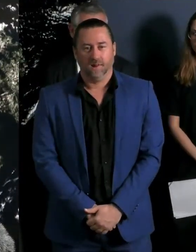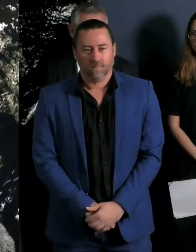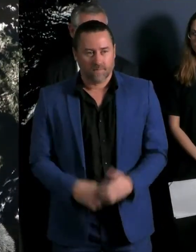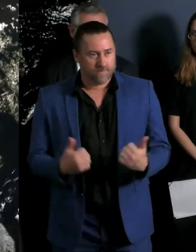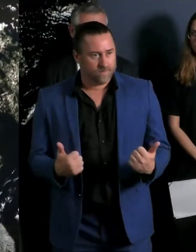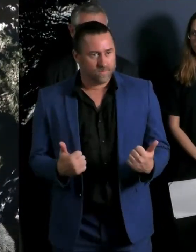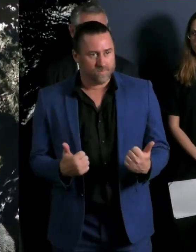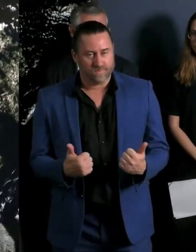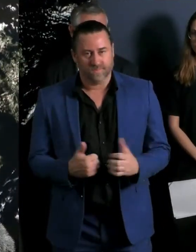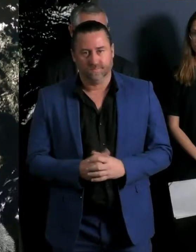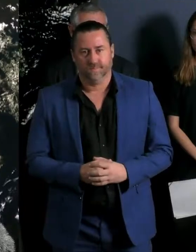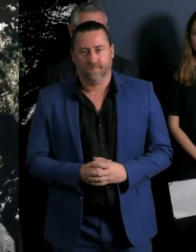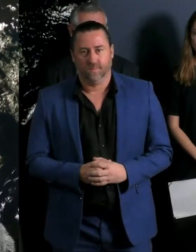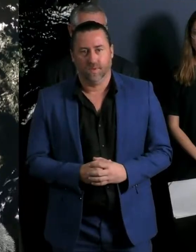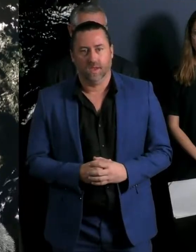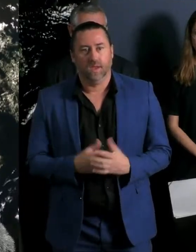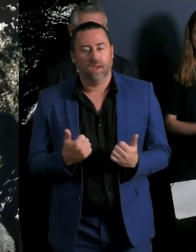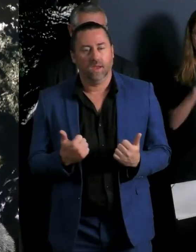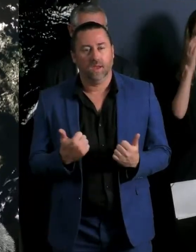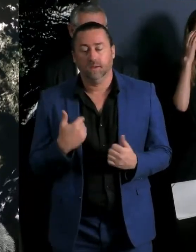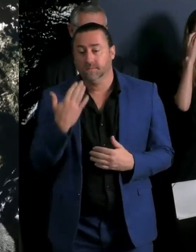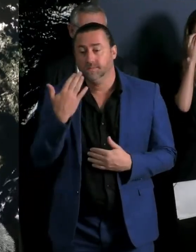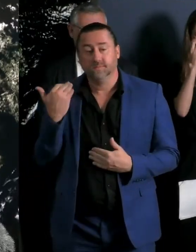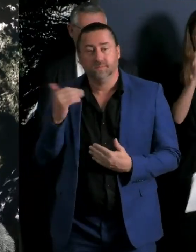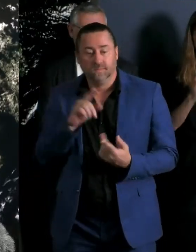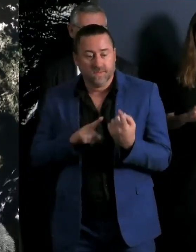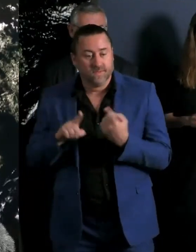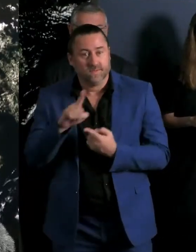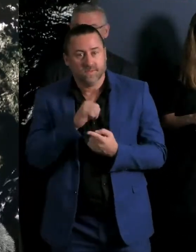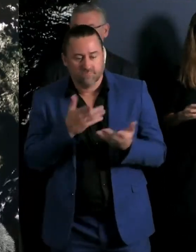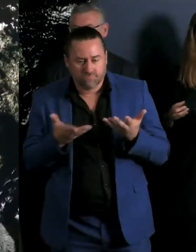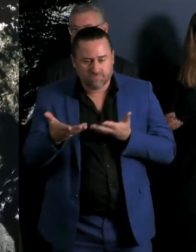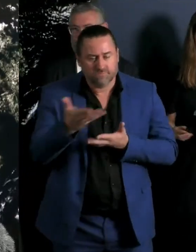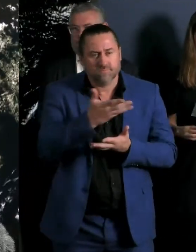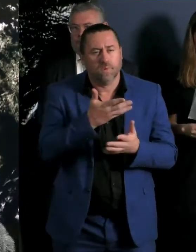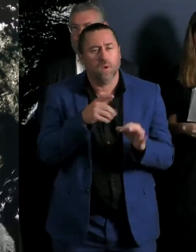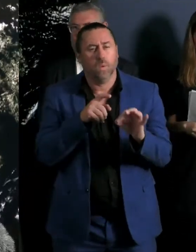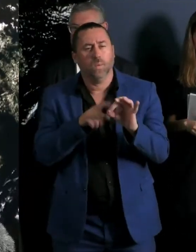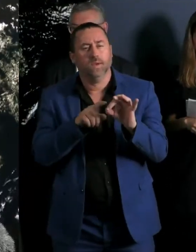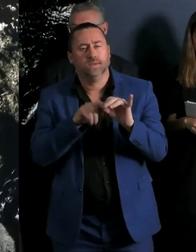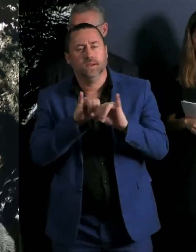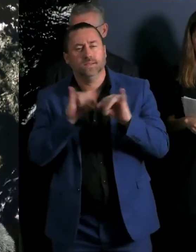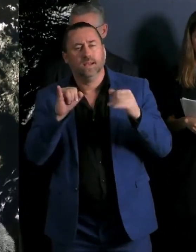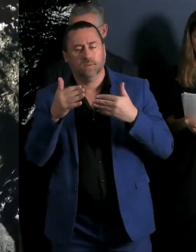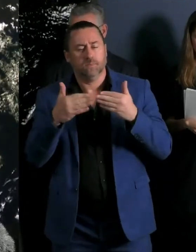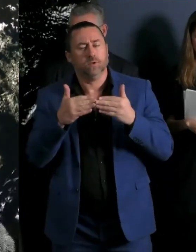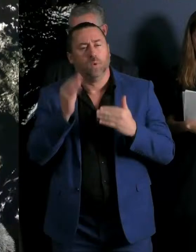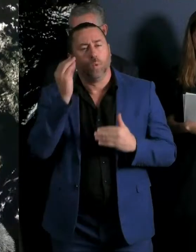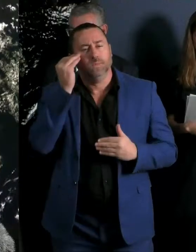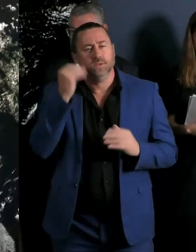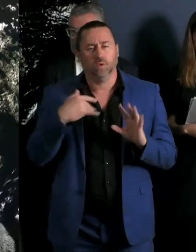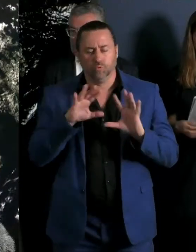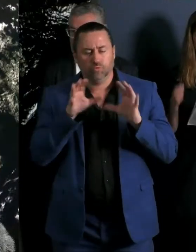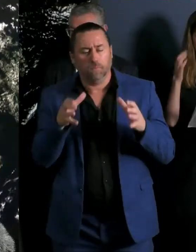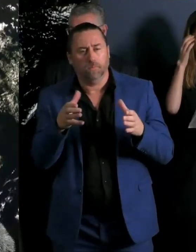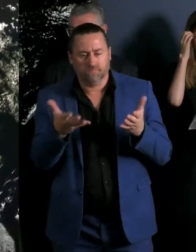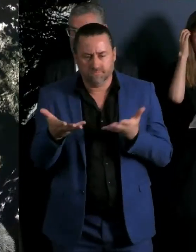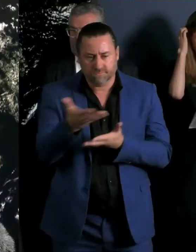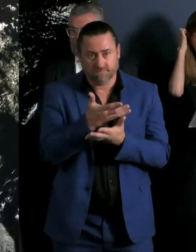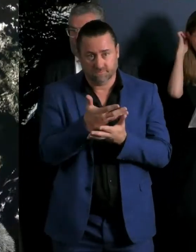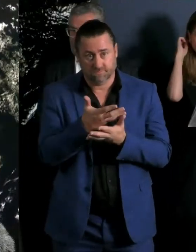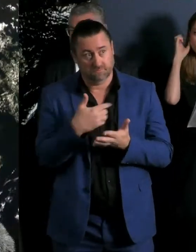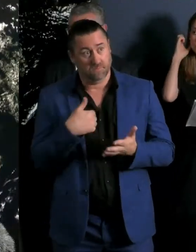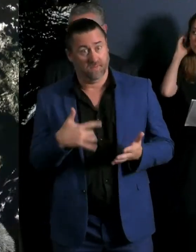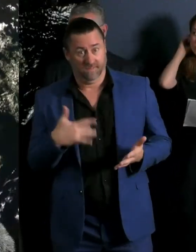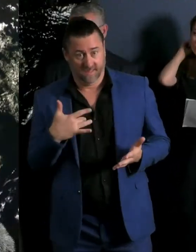Very good. Well, we've just had another meeting of the Queensland Disaster Management Committee, likely to be the last